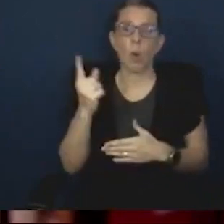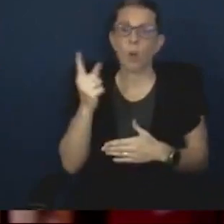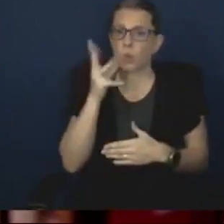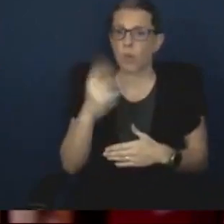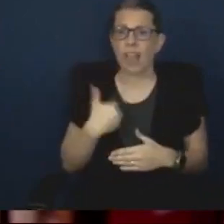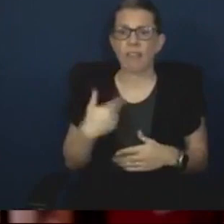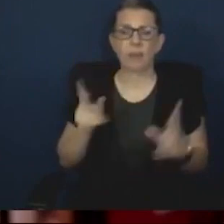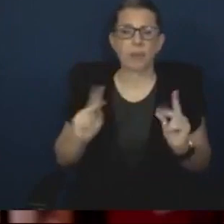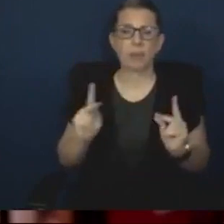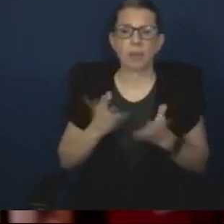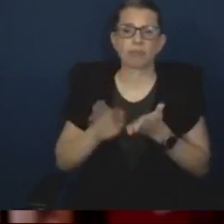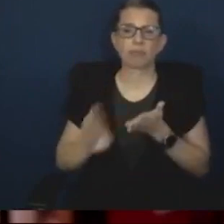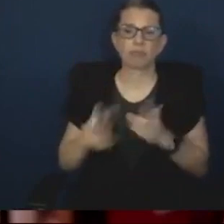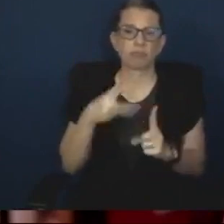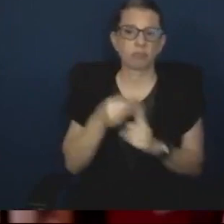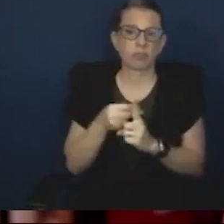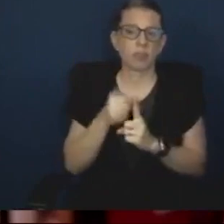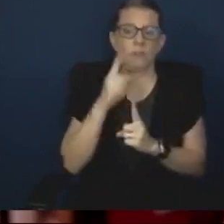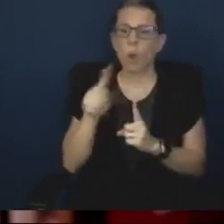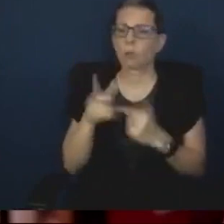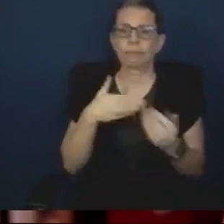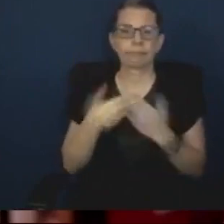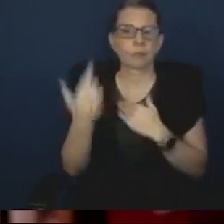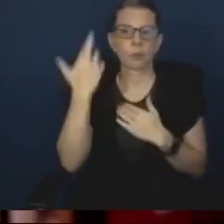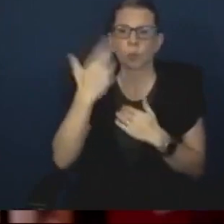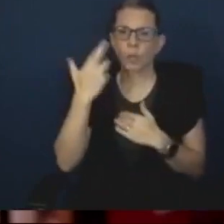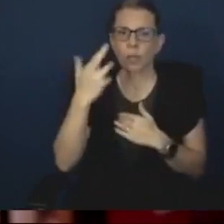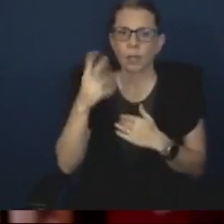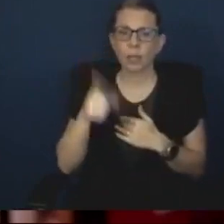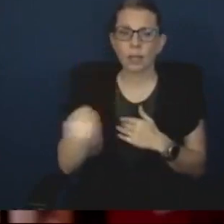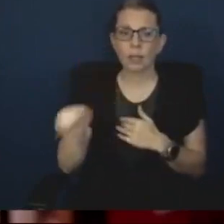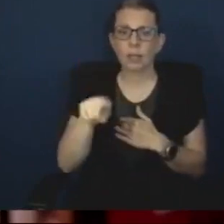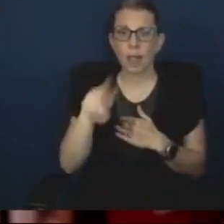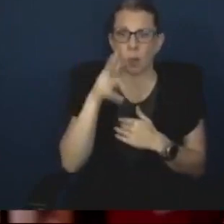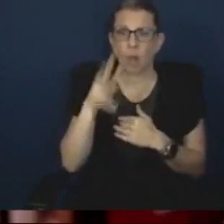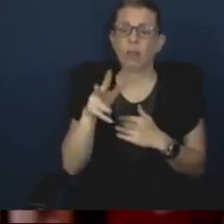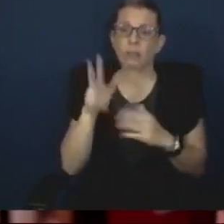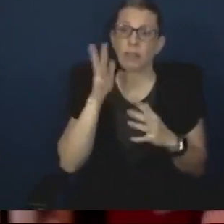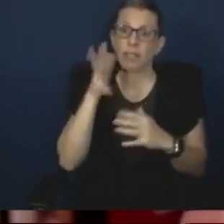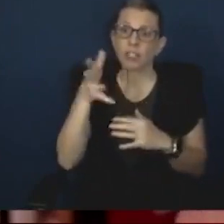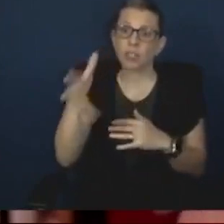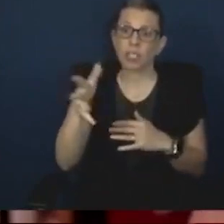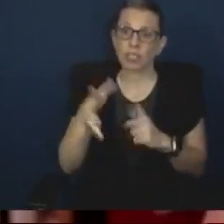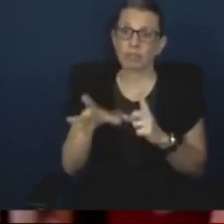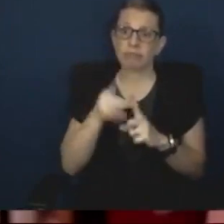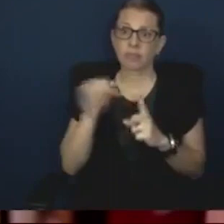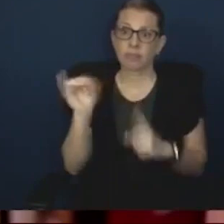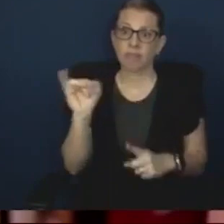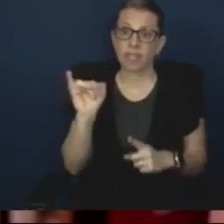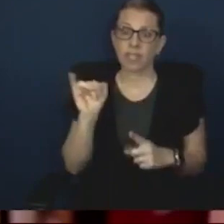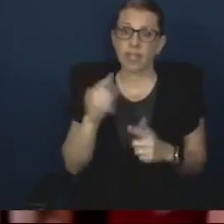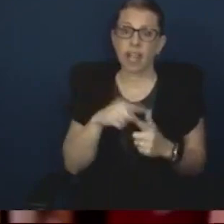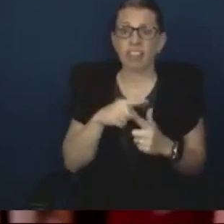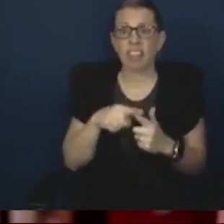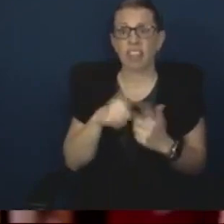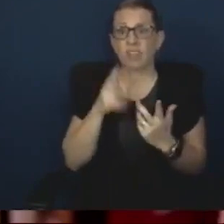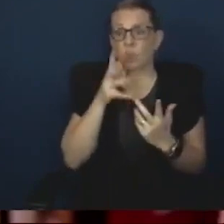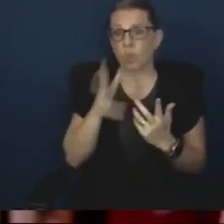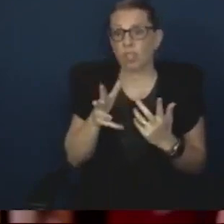for whatever reason. They will eventually be infected. And then we will be in a situation